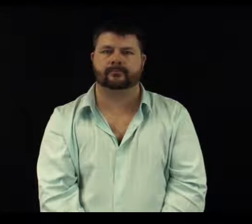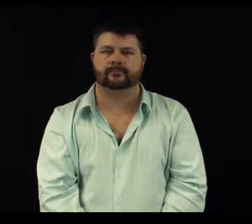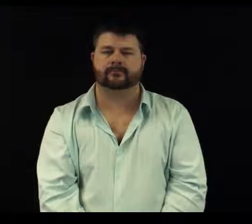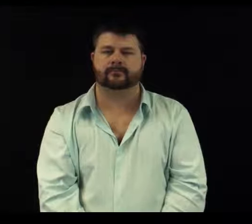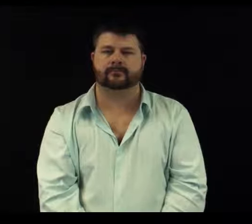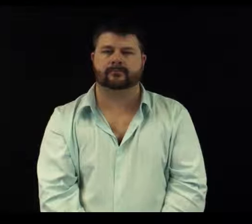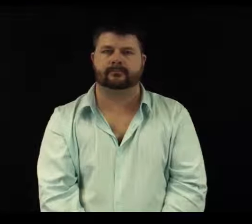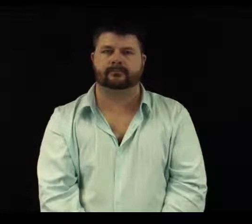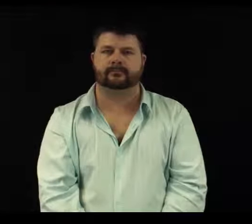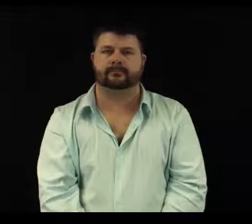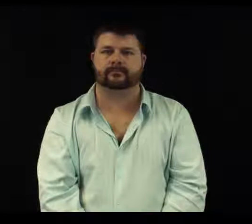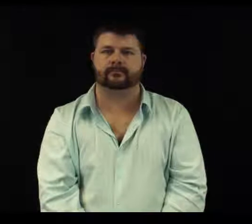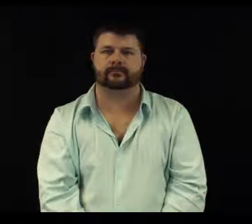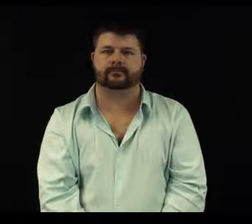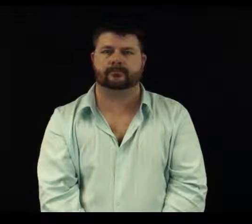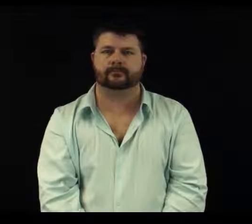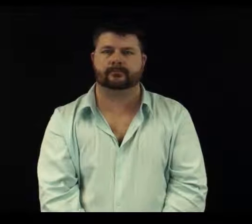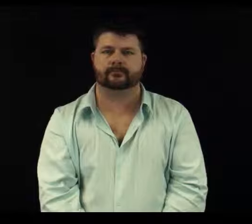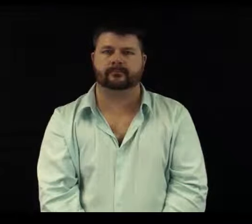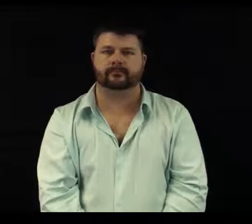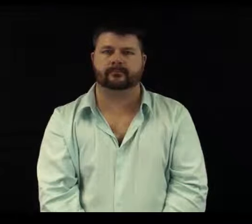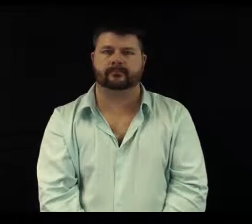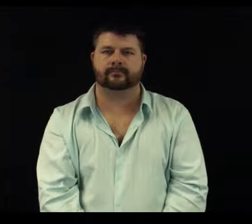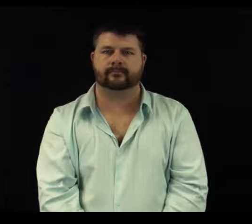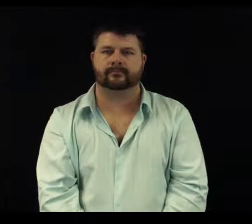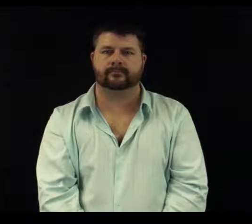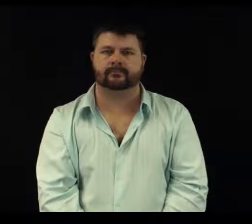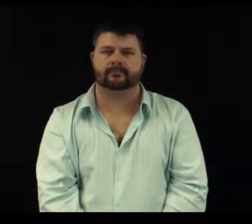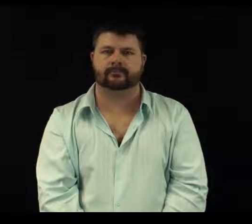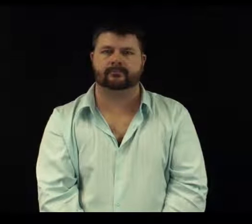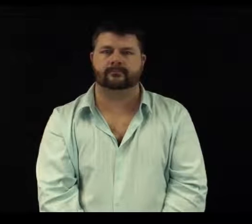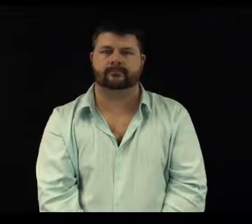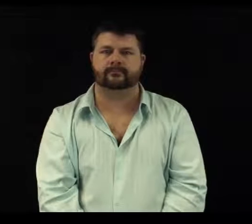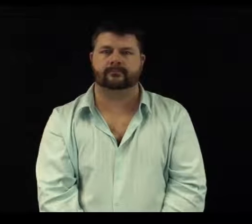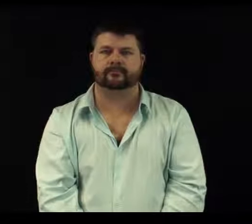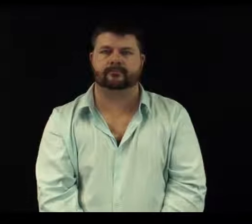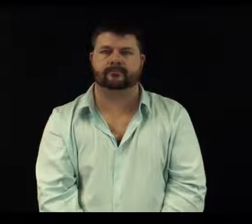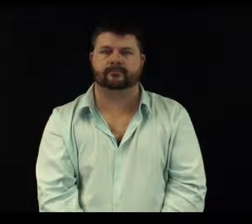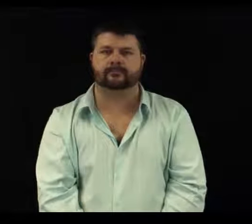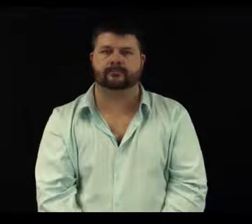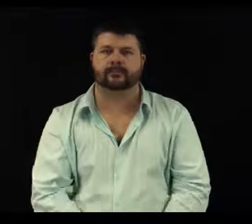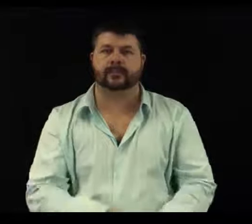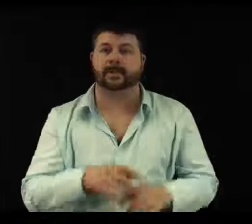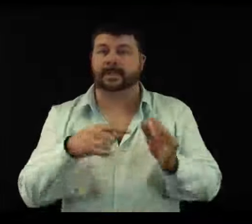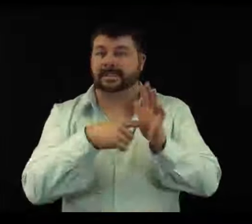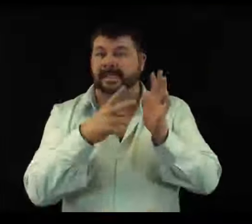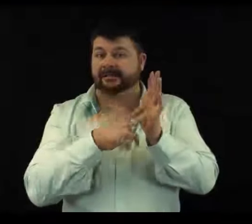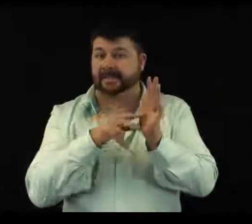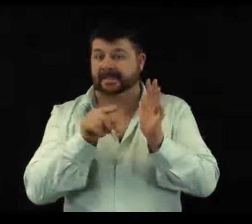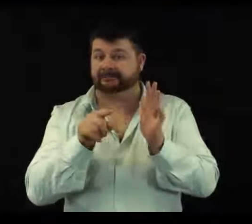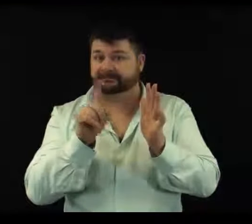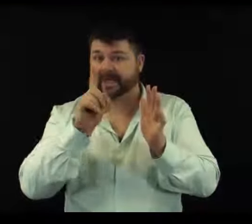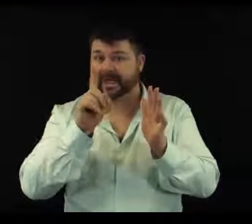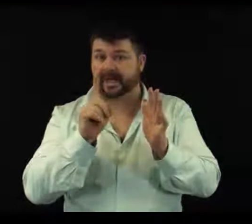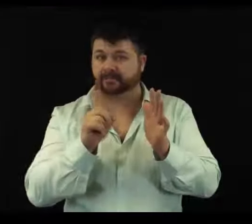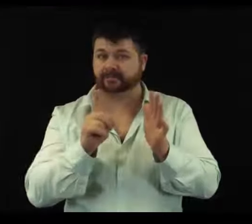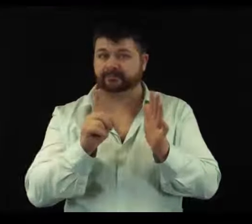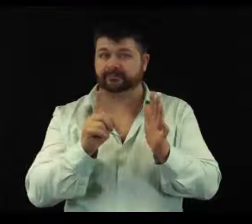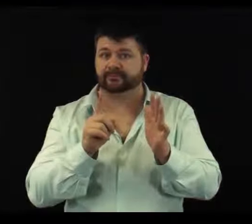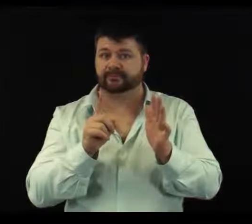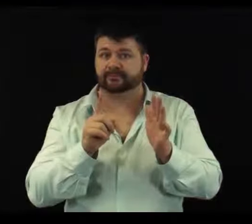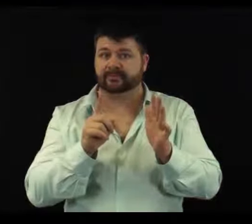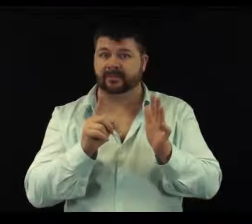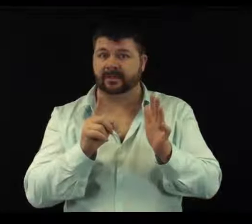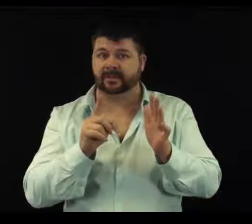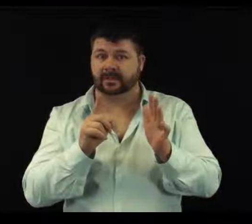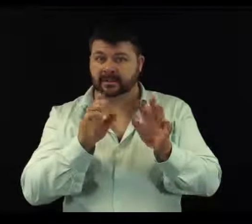expired, the movie will be removed from your iPad. You can always rent it again if you like. For TV series, you can choose to